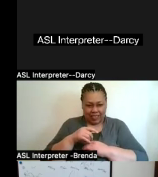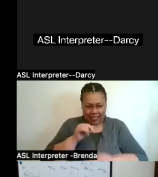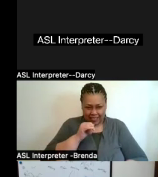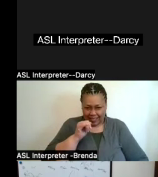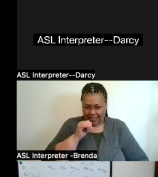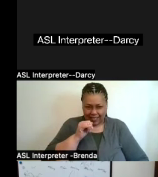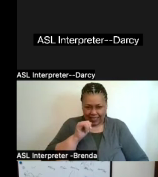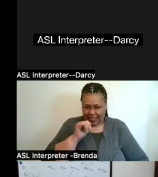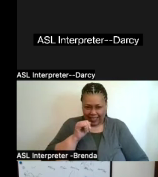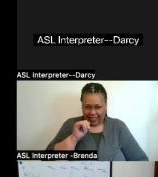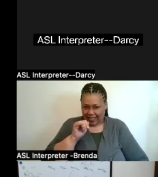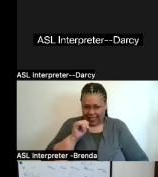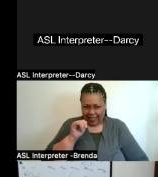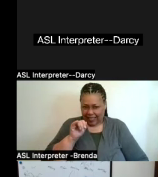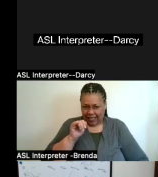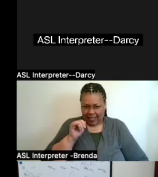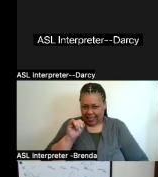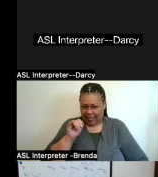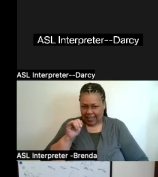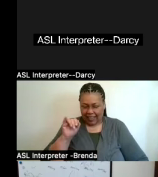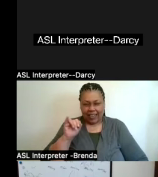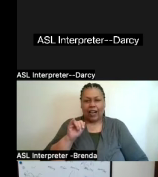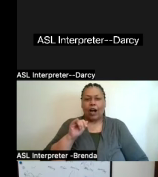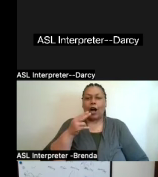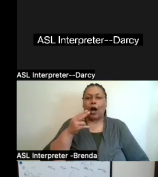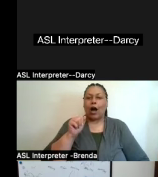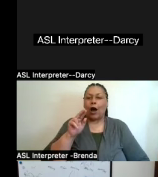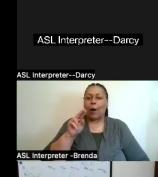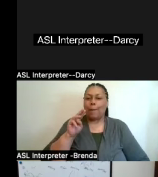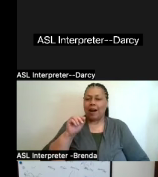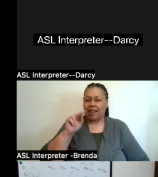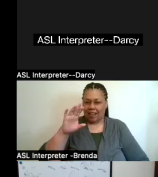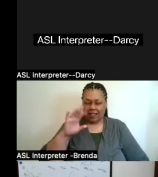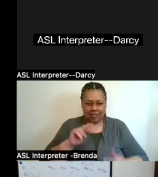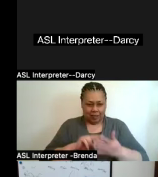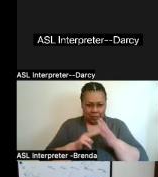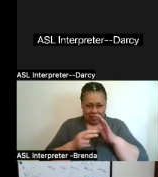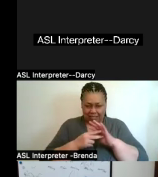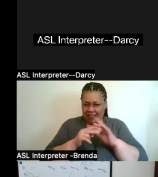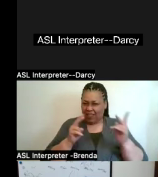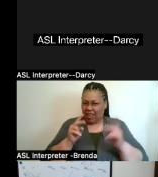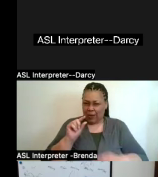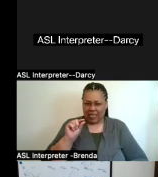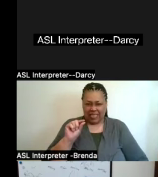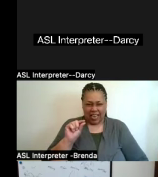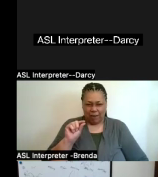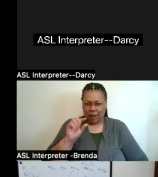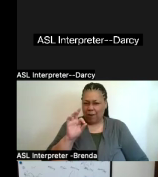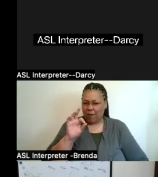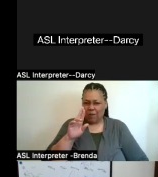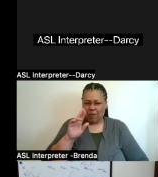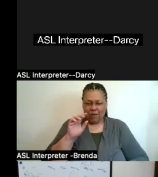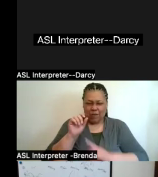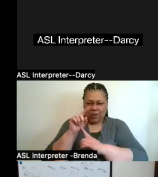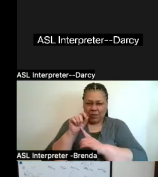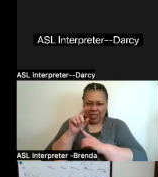spaced apart. And so these are actually harmonic. So harmonic is just, you know, a very narrow frequency that's equally spaced. So thinking about